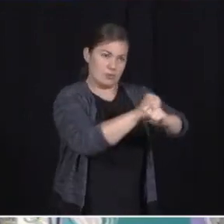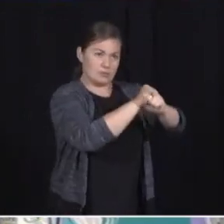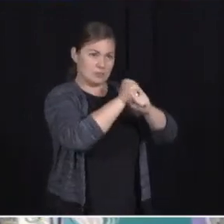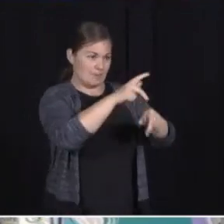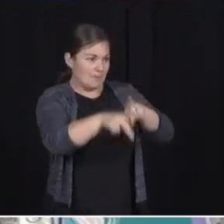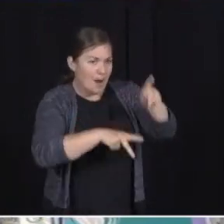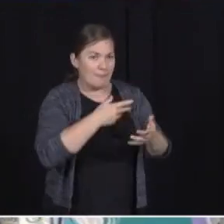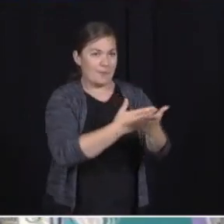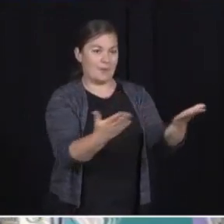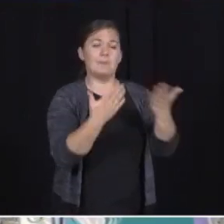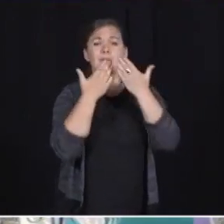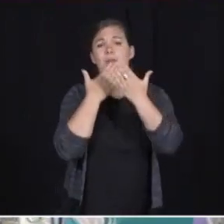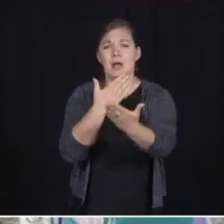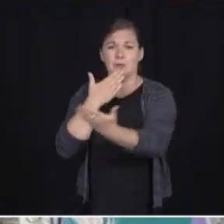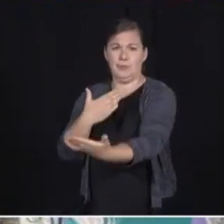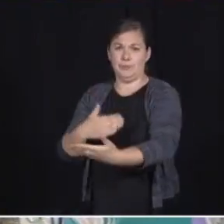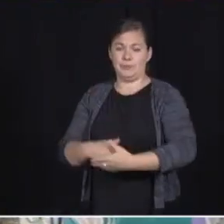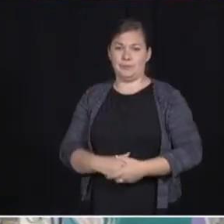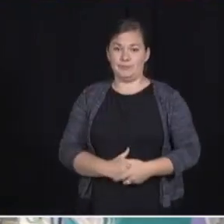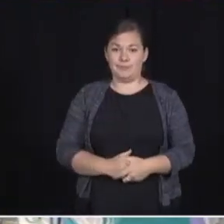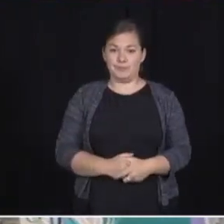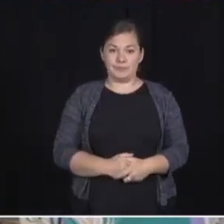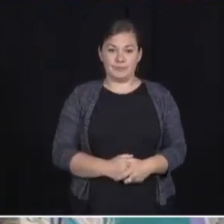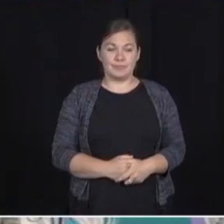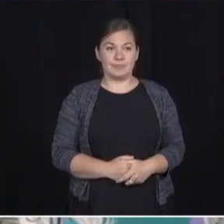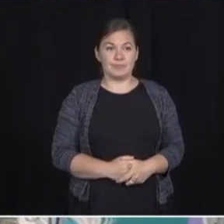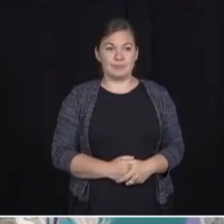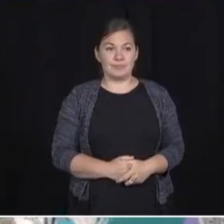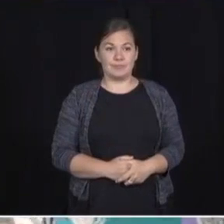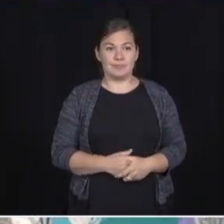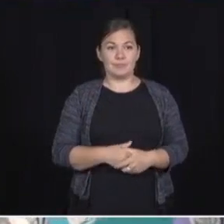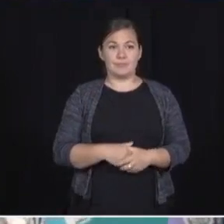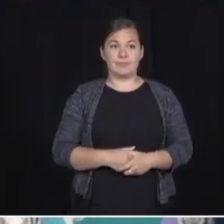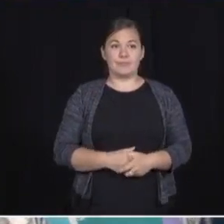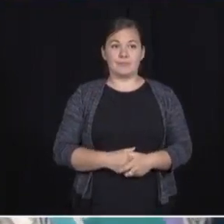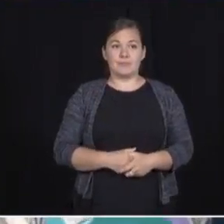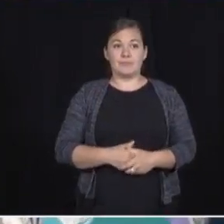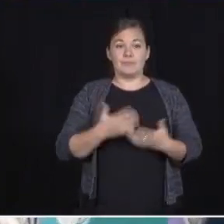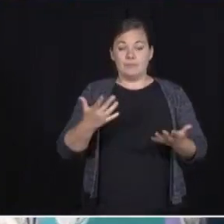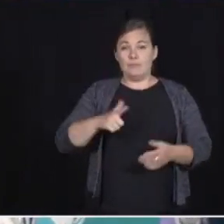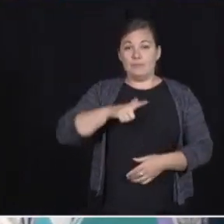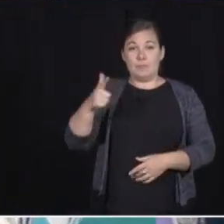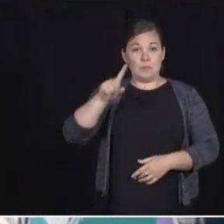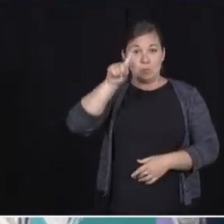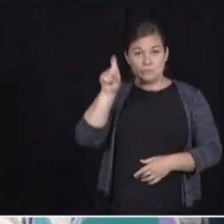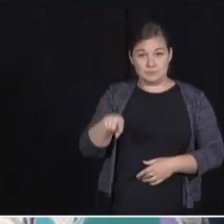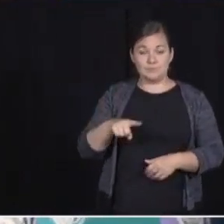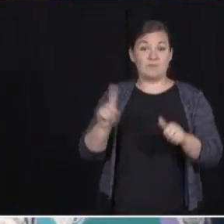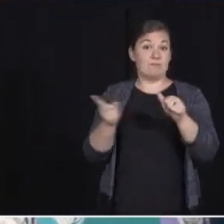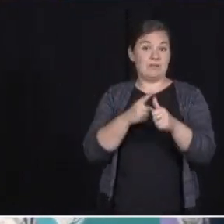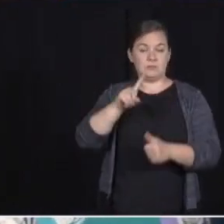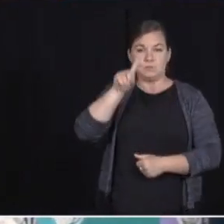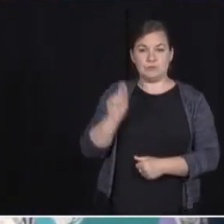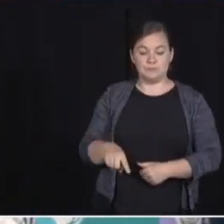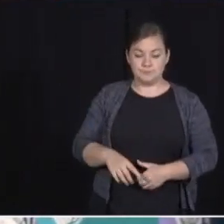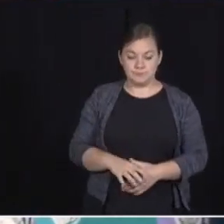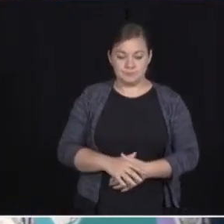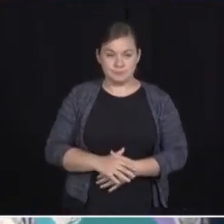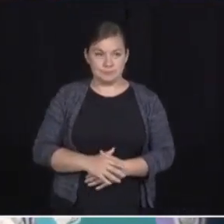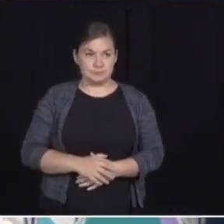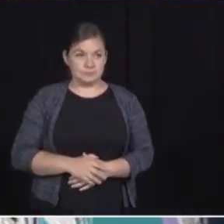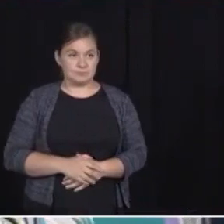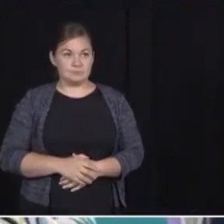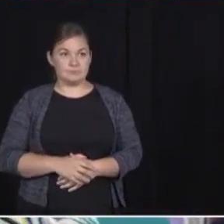you. Okay, we'll go to the phone line for questions. First question. First question comes from Lucas Meyer from News